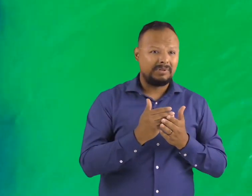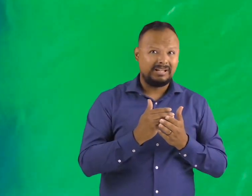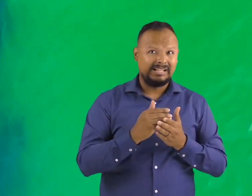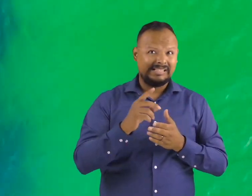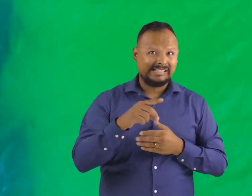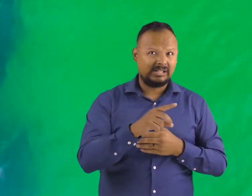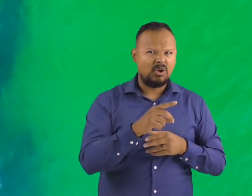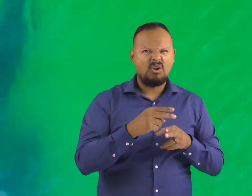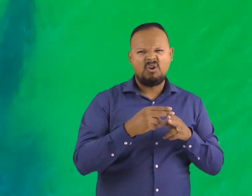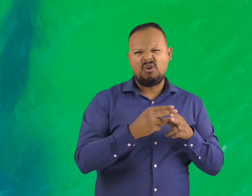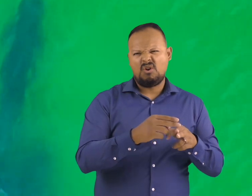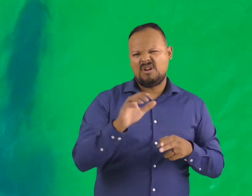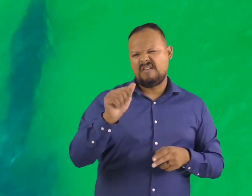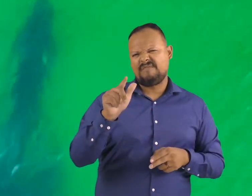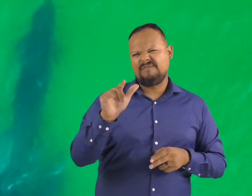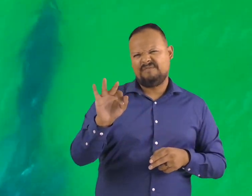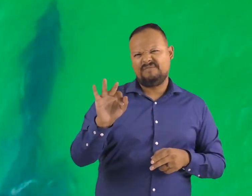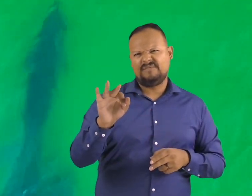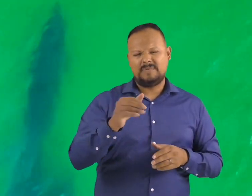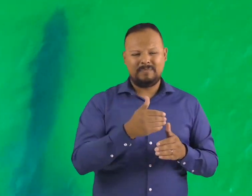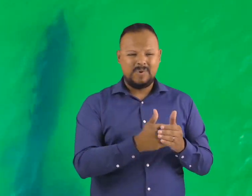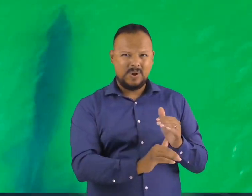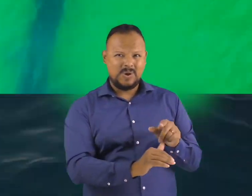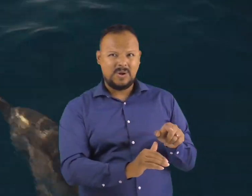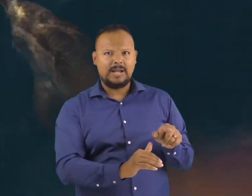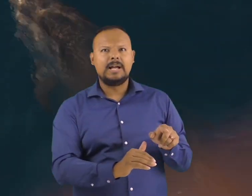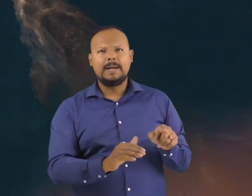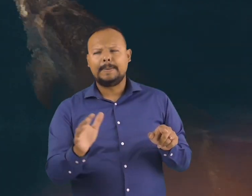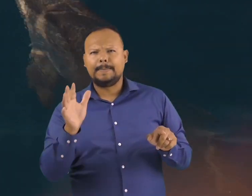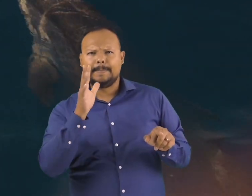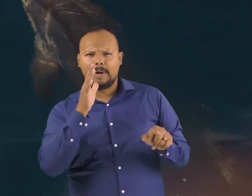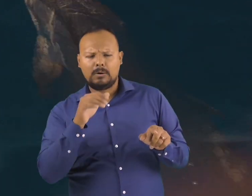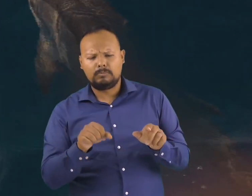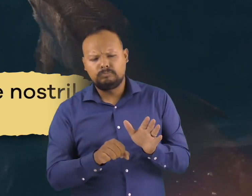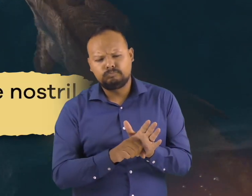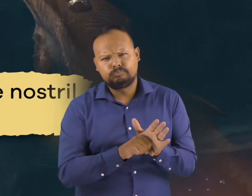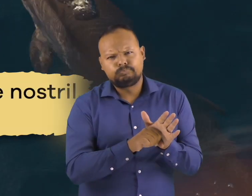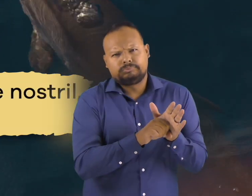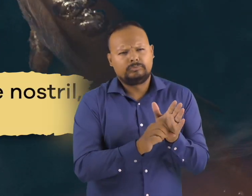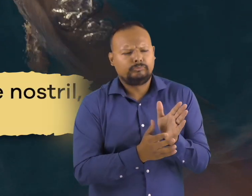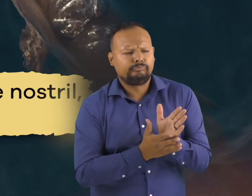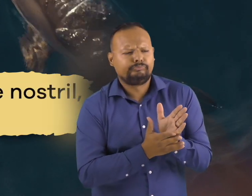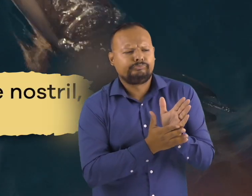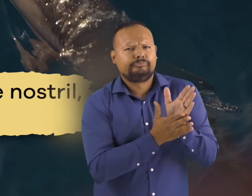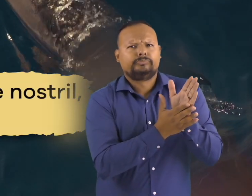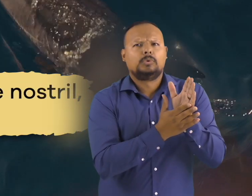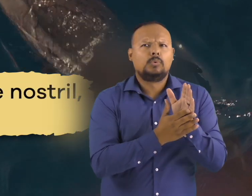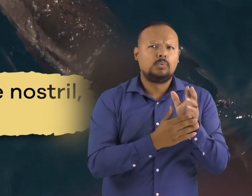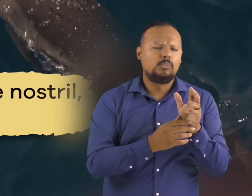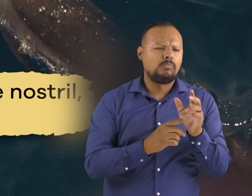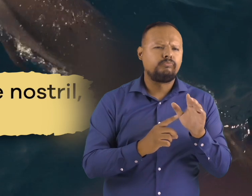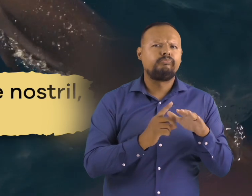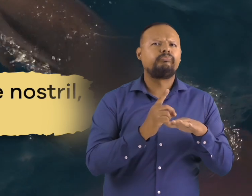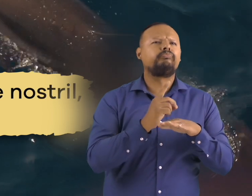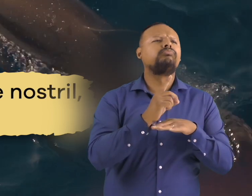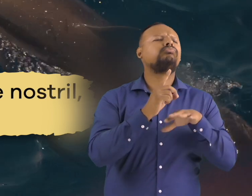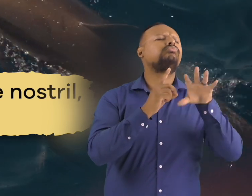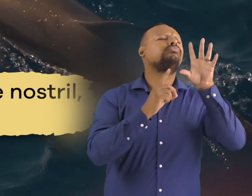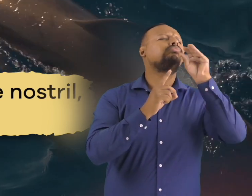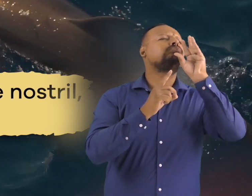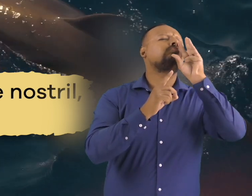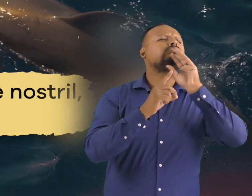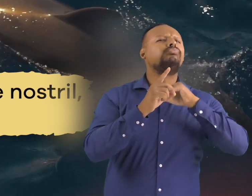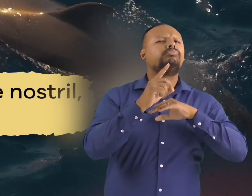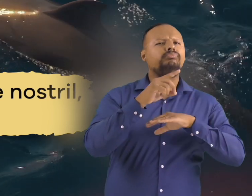to the surface to take its first breath of air. After that, dolphins breathe through a single nostril,